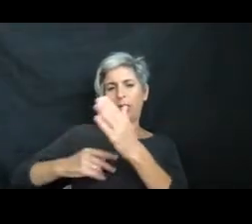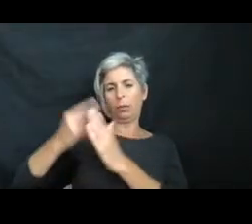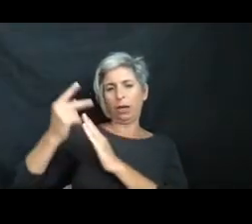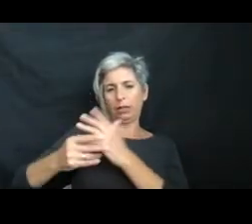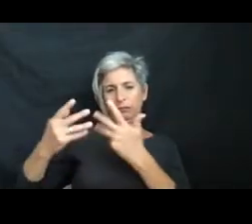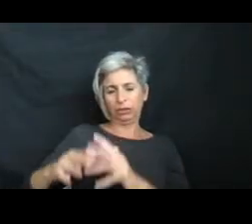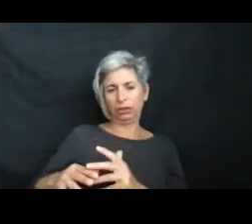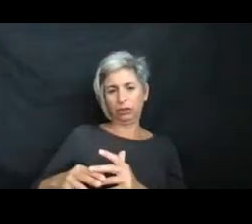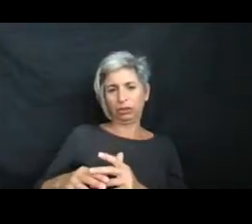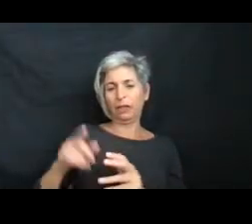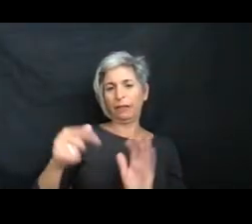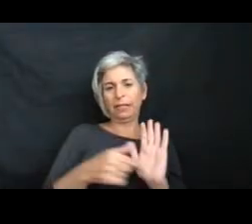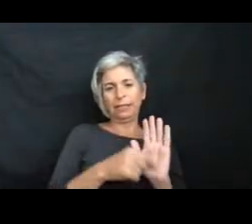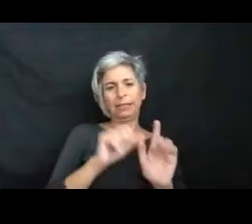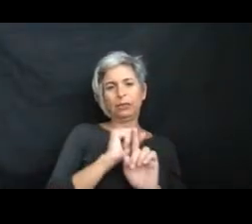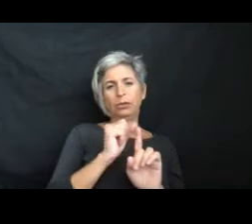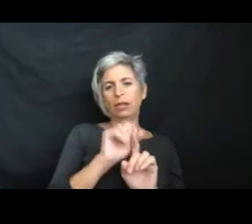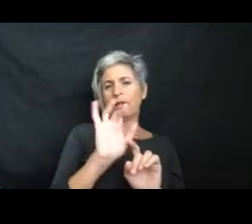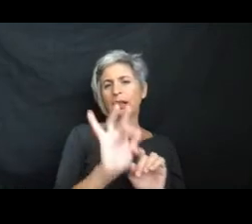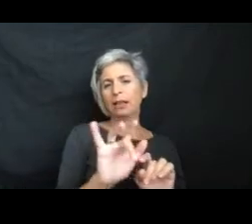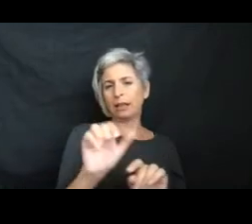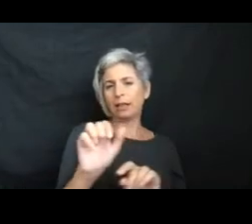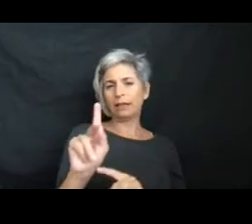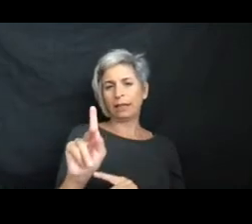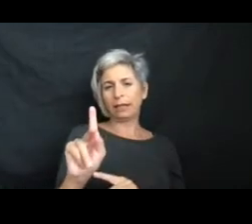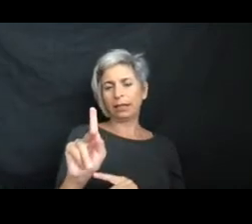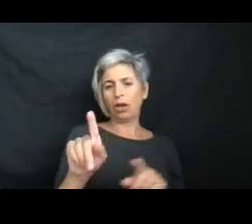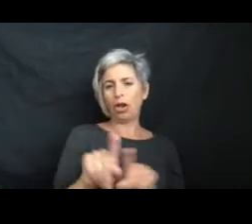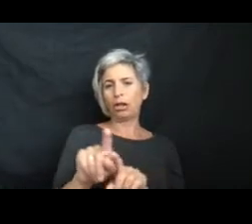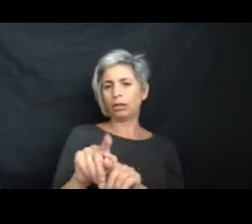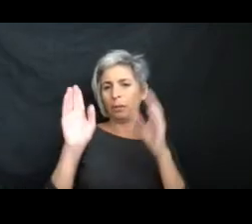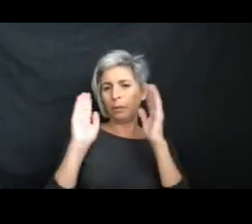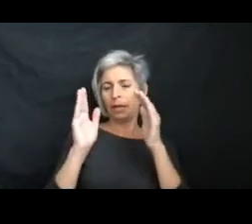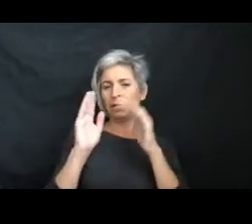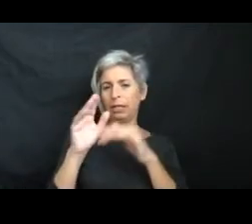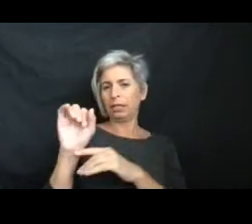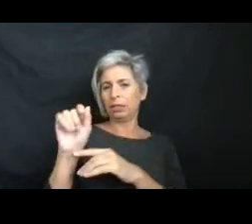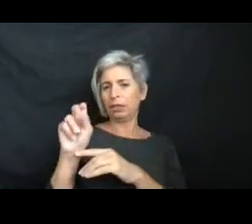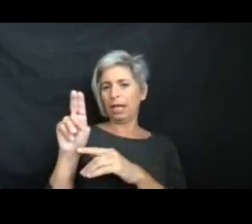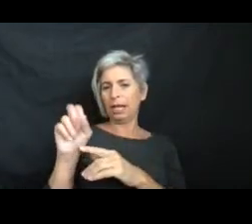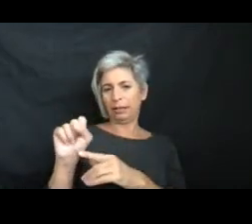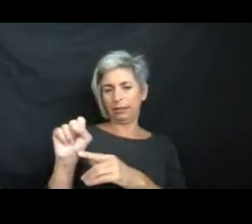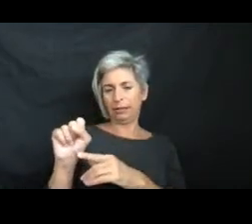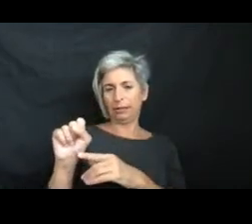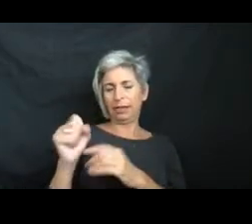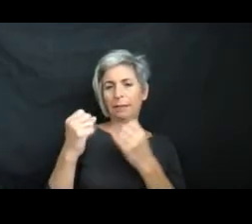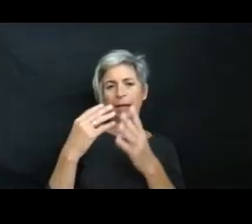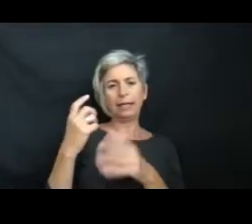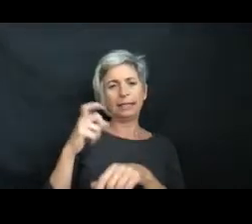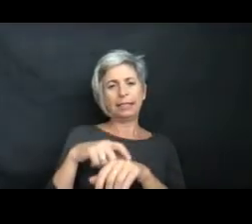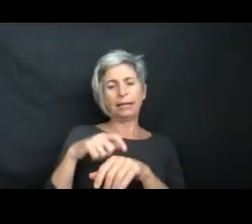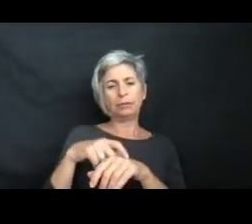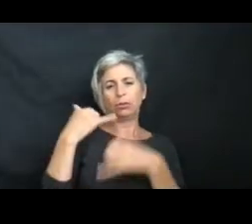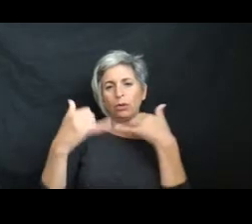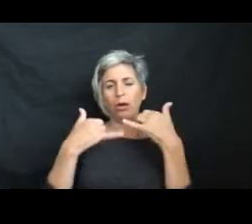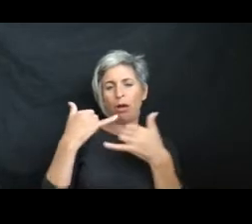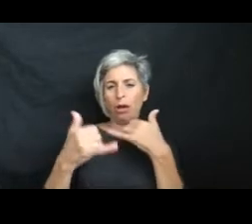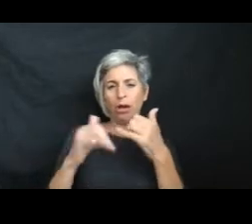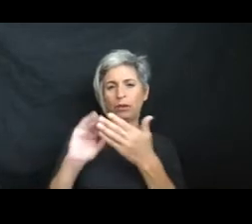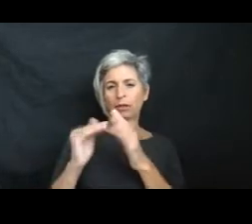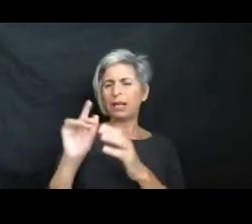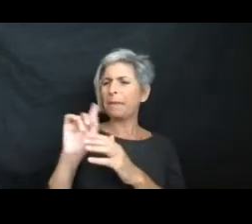case, I want to click this link. Also pay attention to the status of your project. Many times when you call in to the city, you're trying to find out where